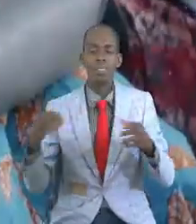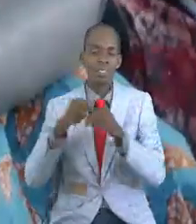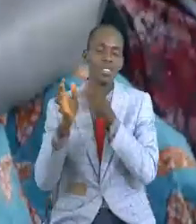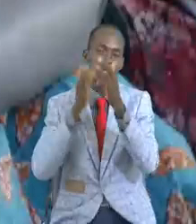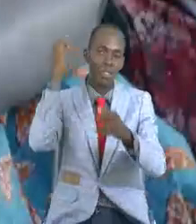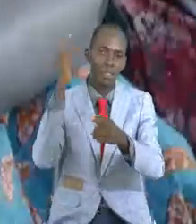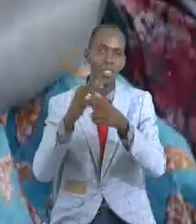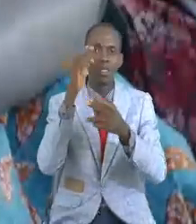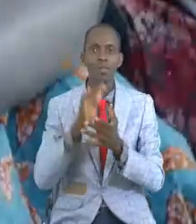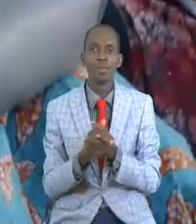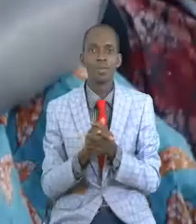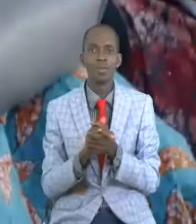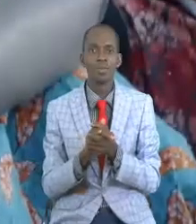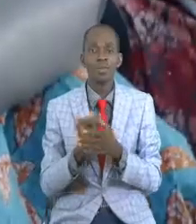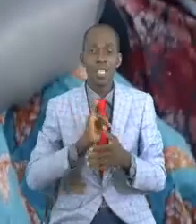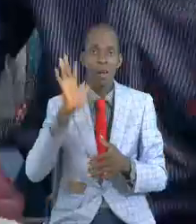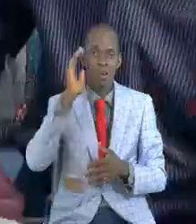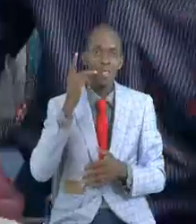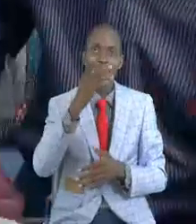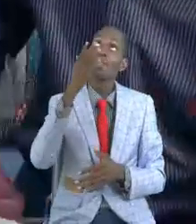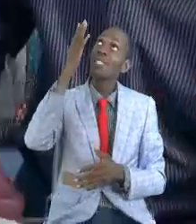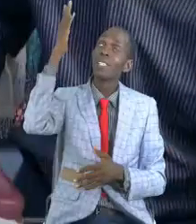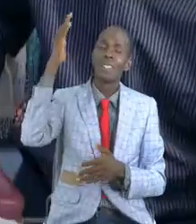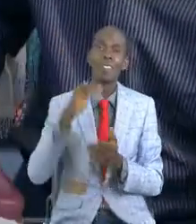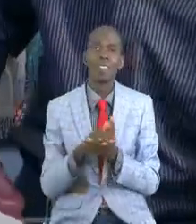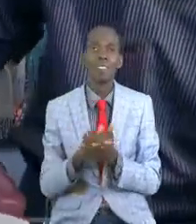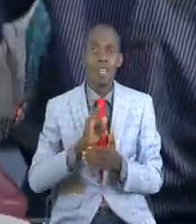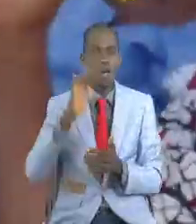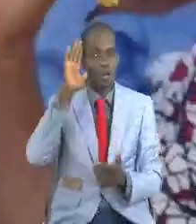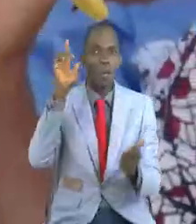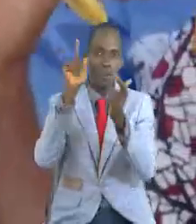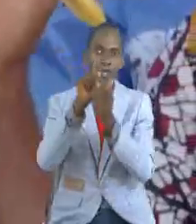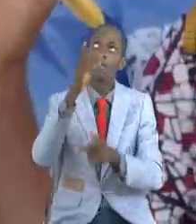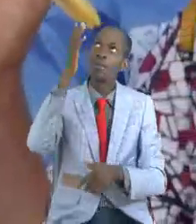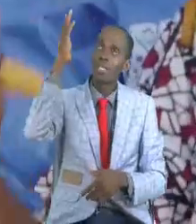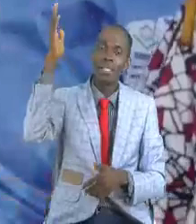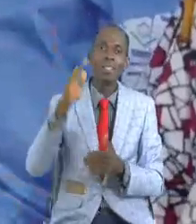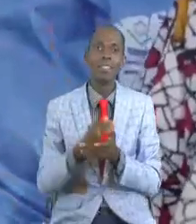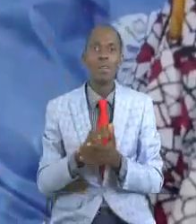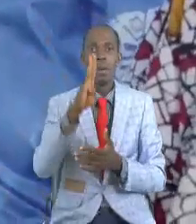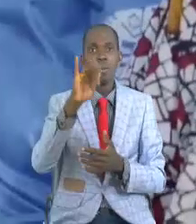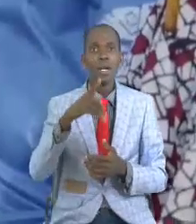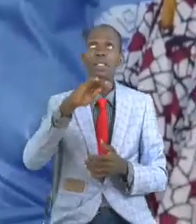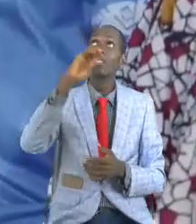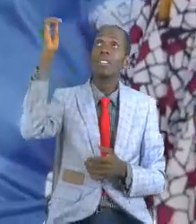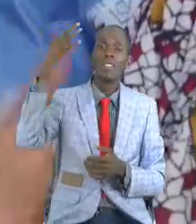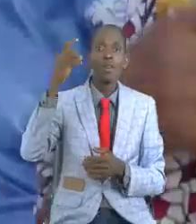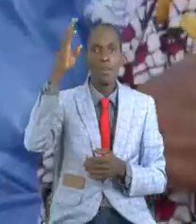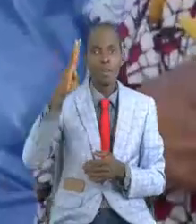name. I'll see you there. I'll meet you there. By the grace of God, I'll be